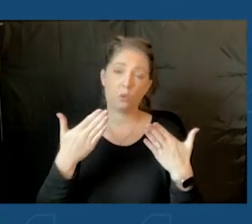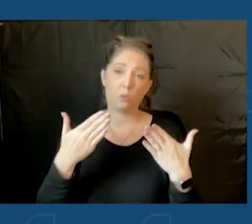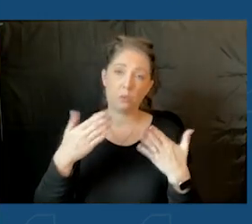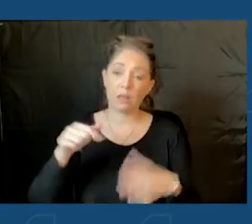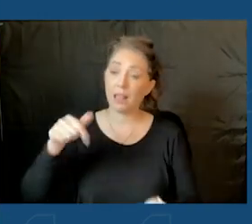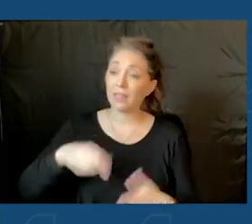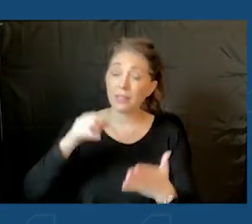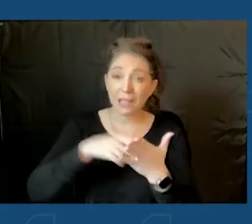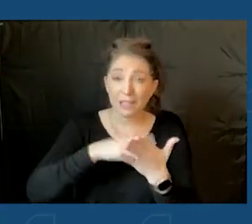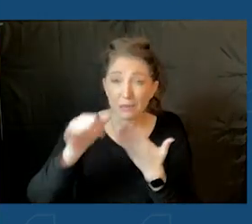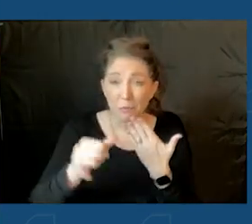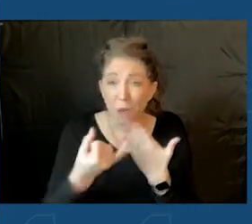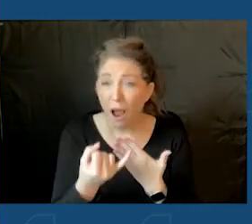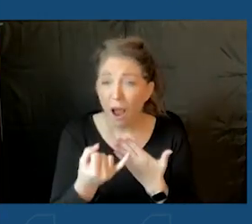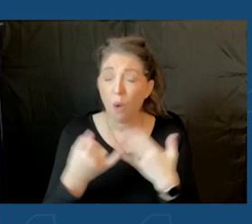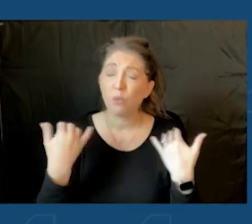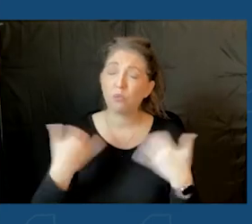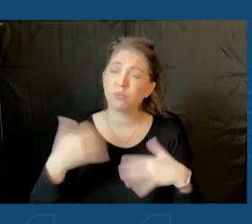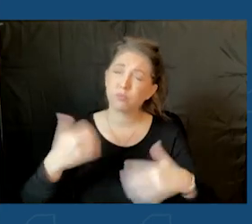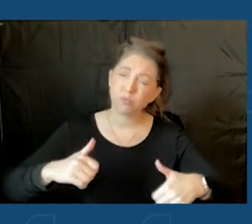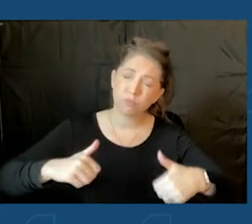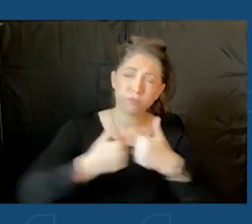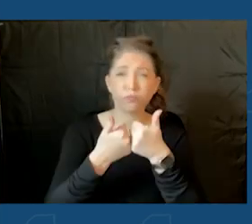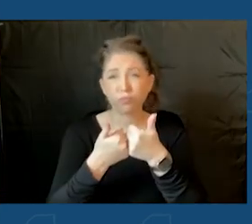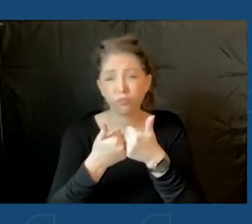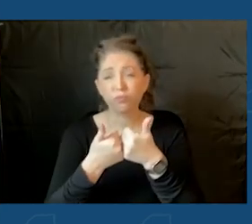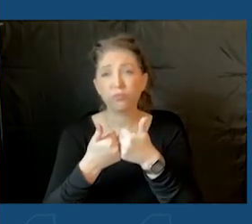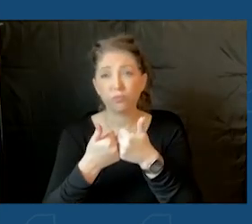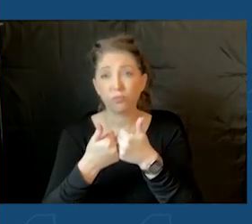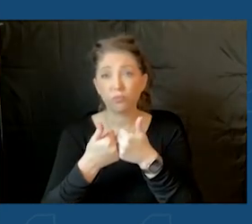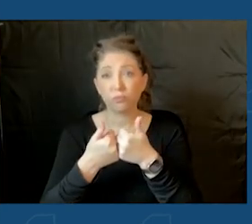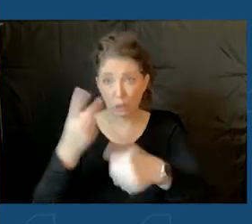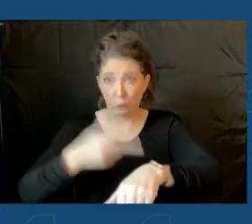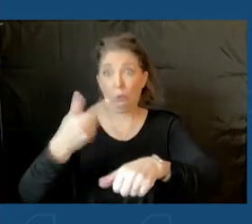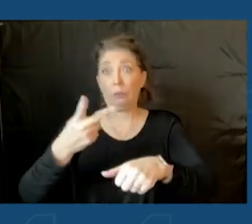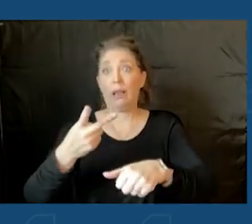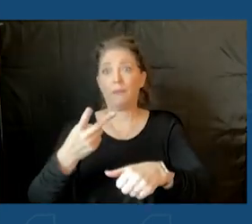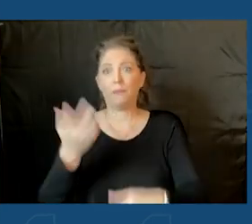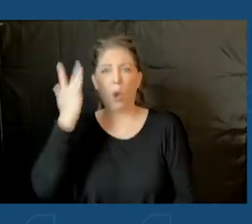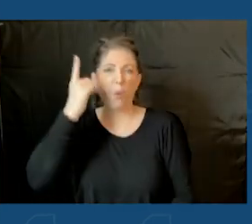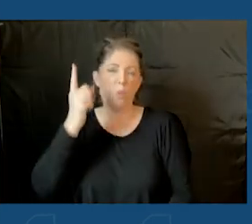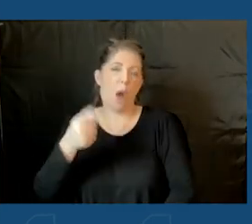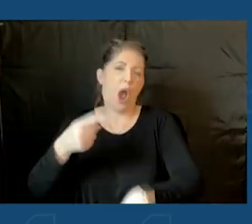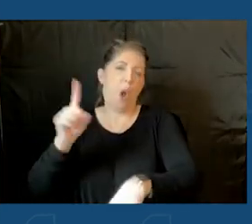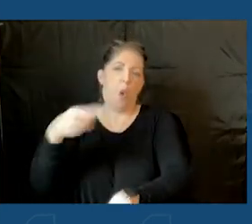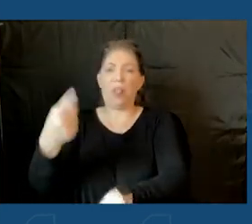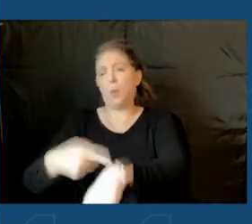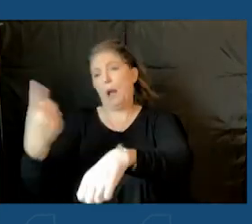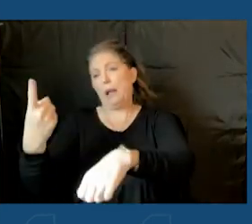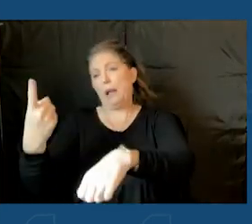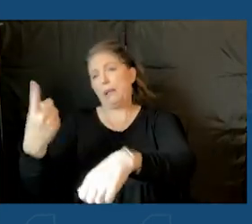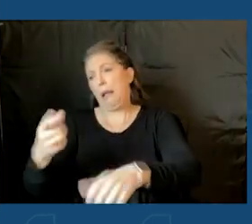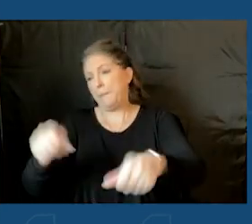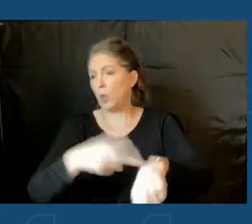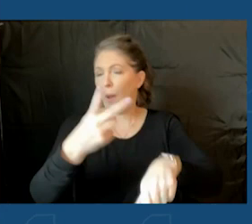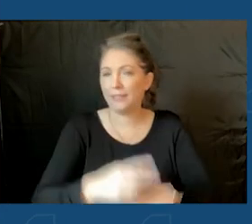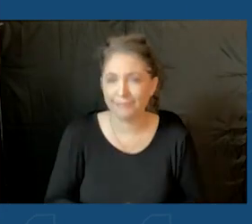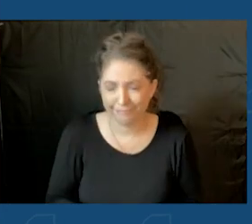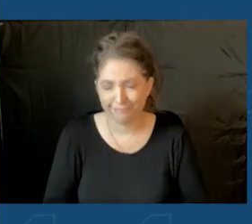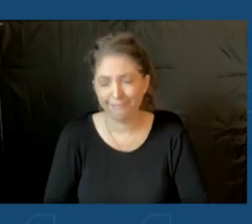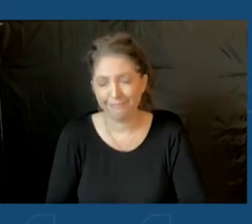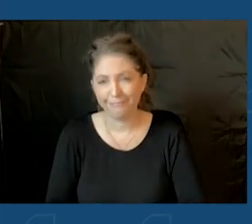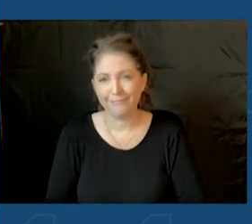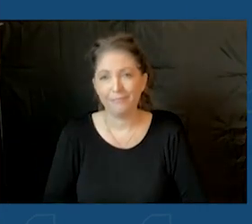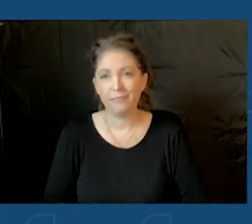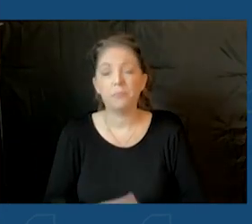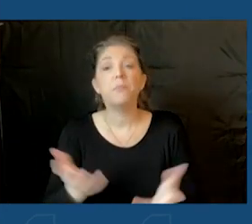very challenging project. And we did it twice. Why do it once when you can do it twice? But I want to thank